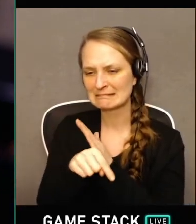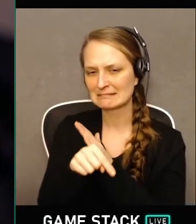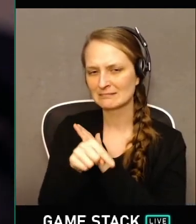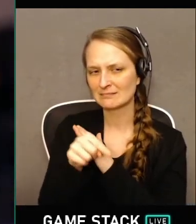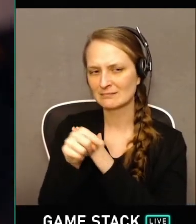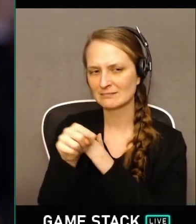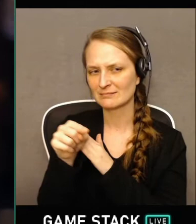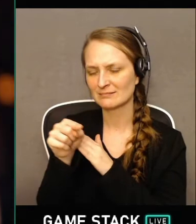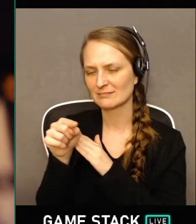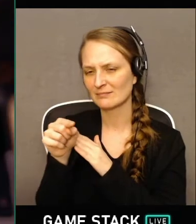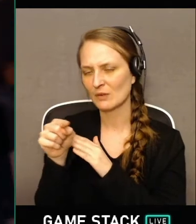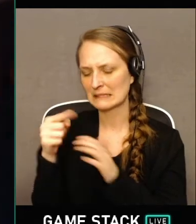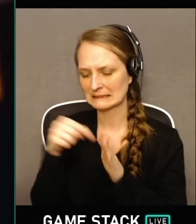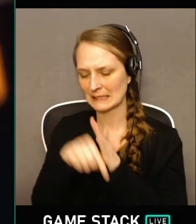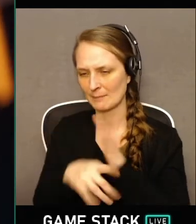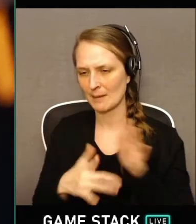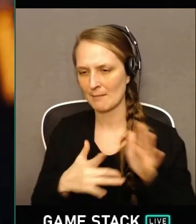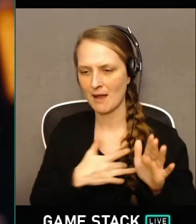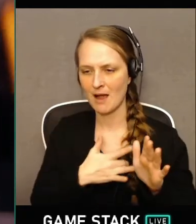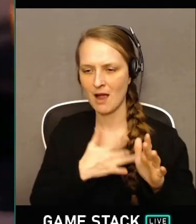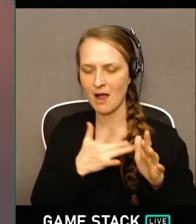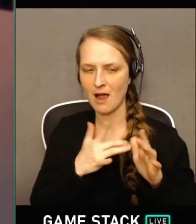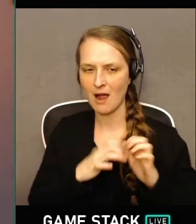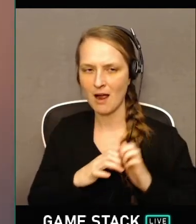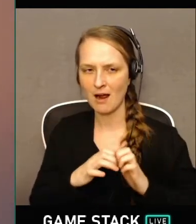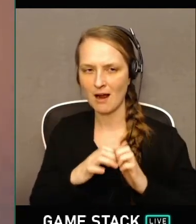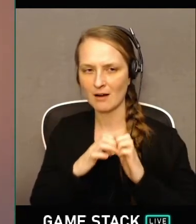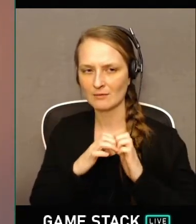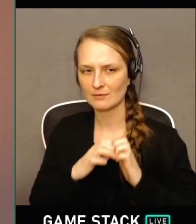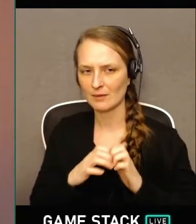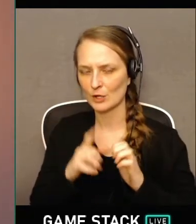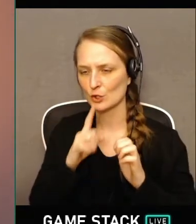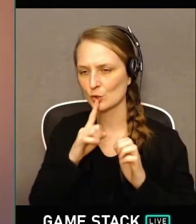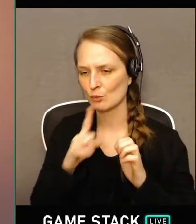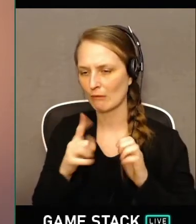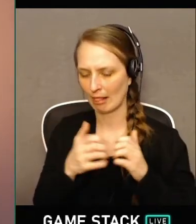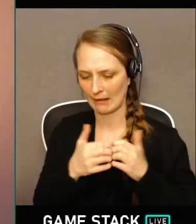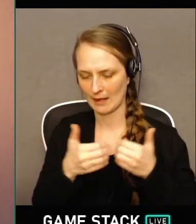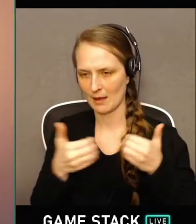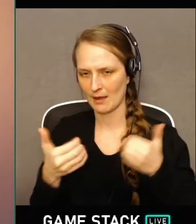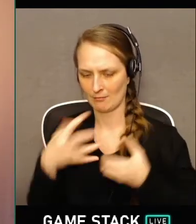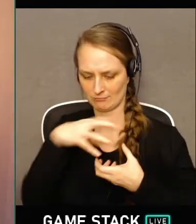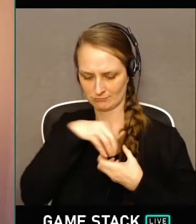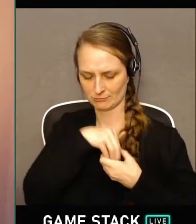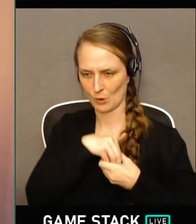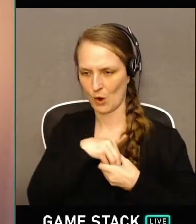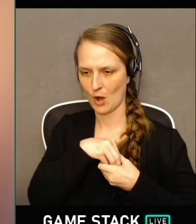in my heart that you're really a part of me.